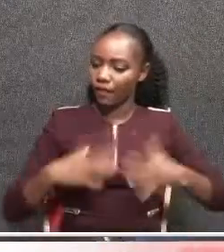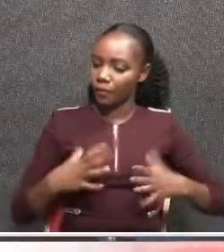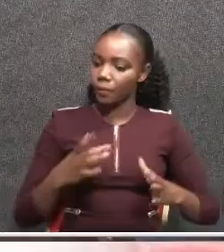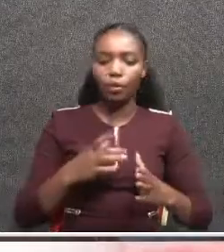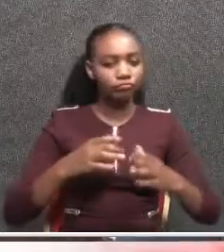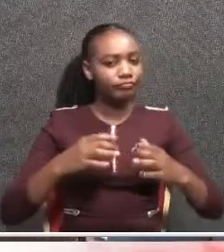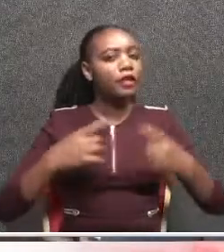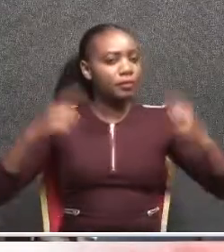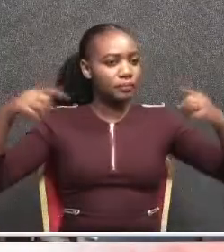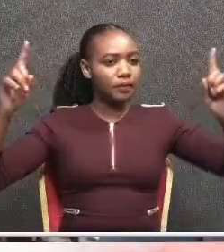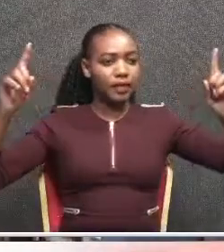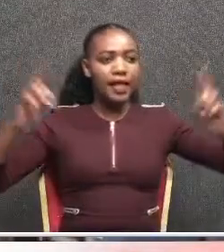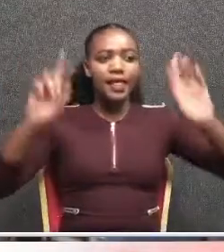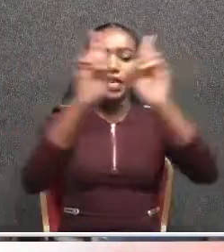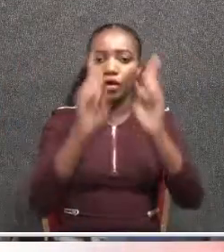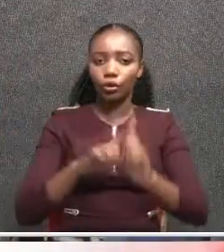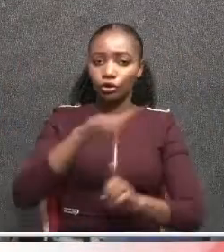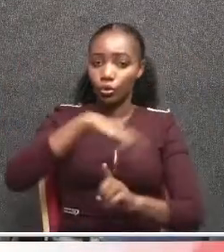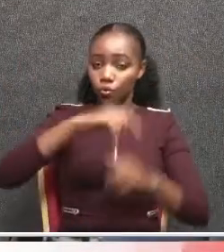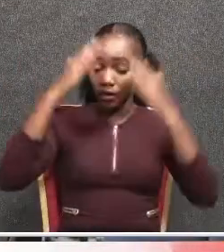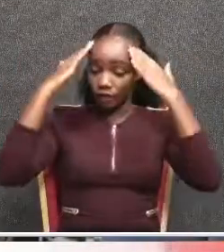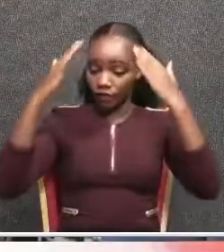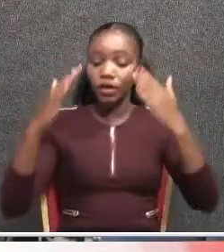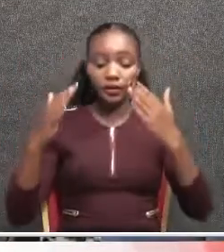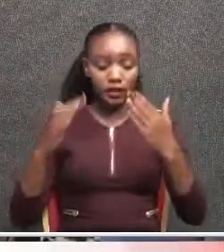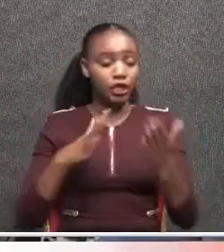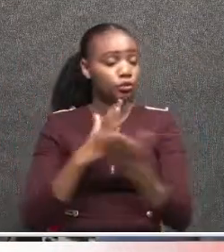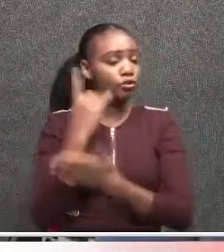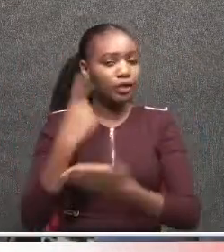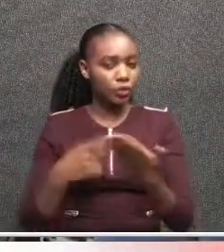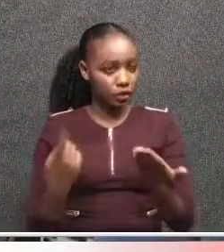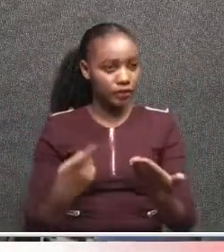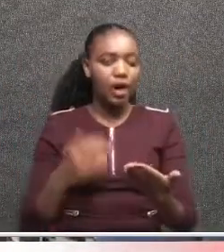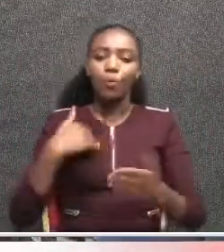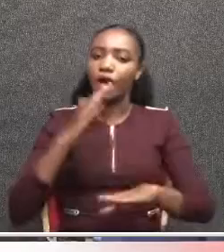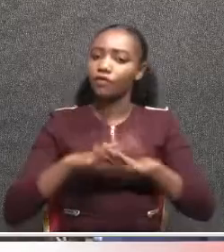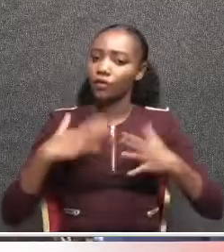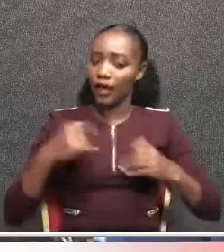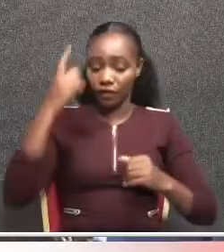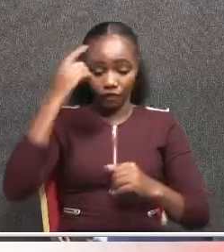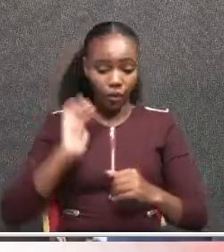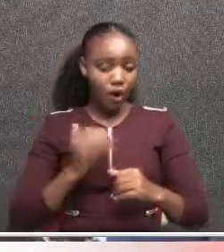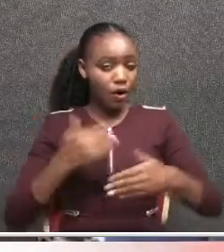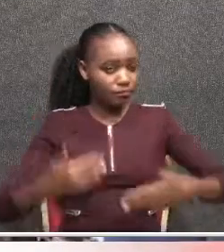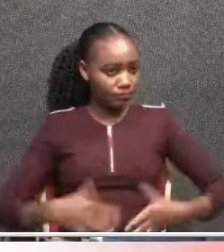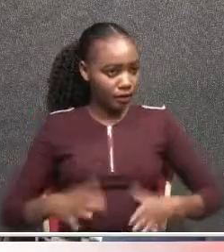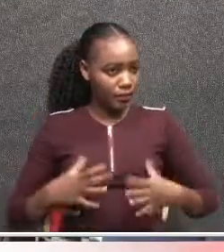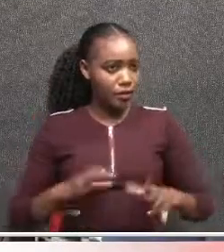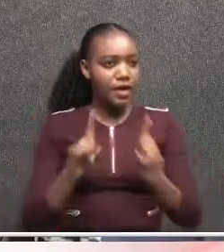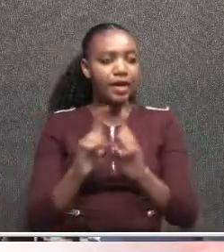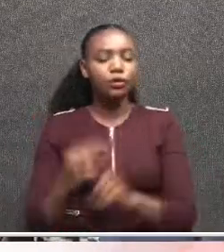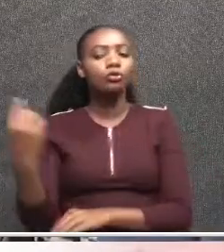prosperity. We are committed to ensuring good health for our people, that each and